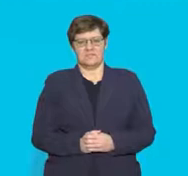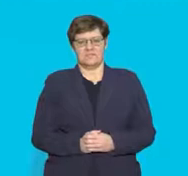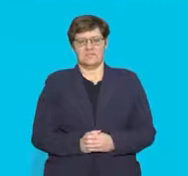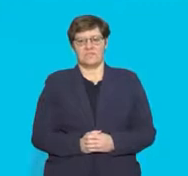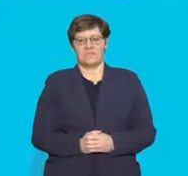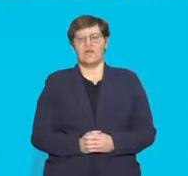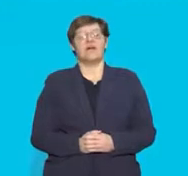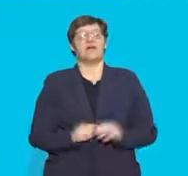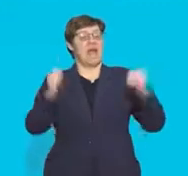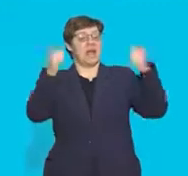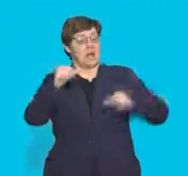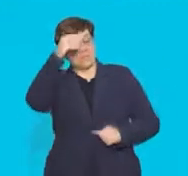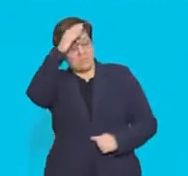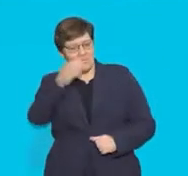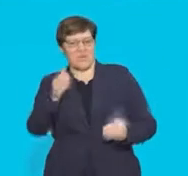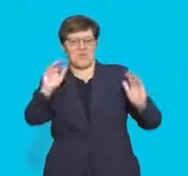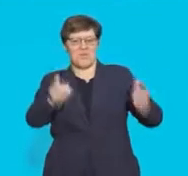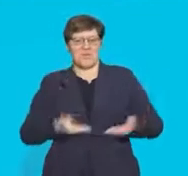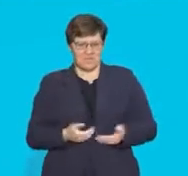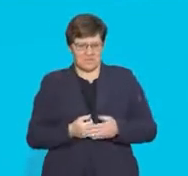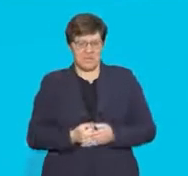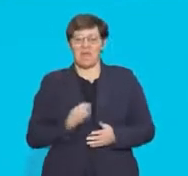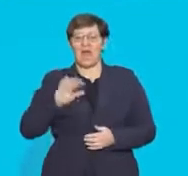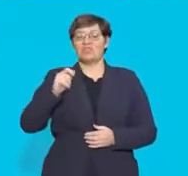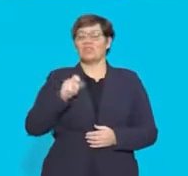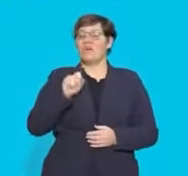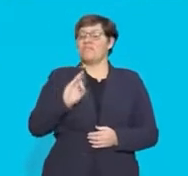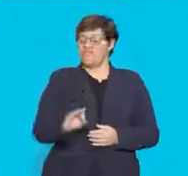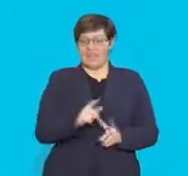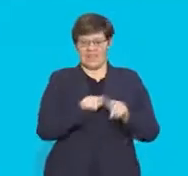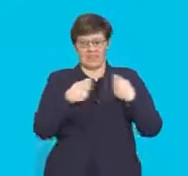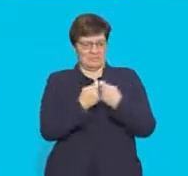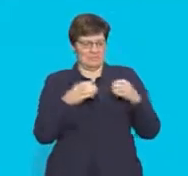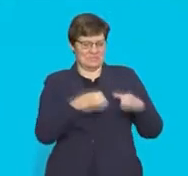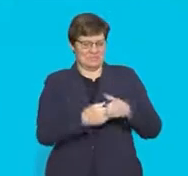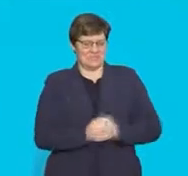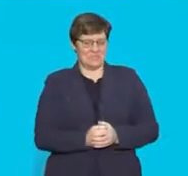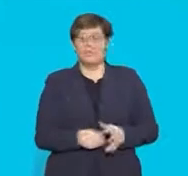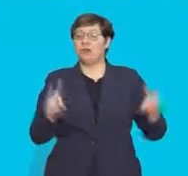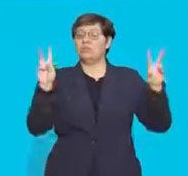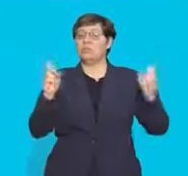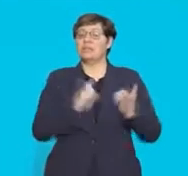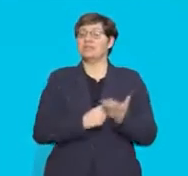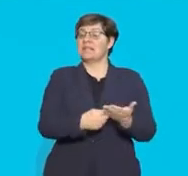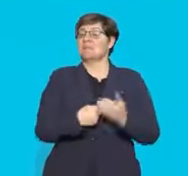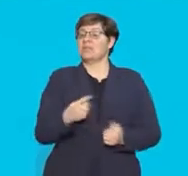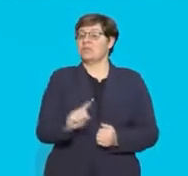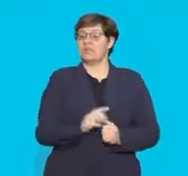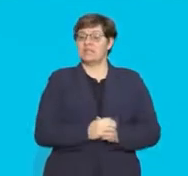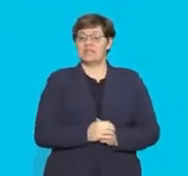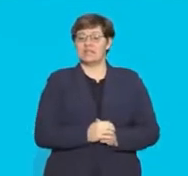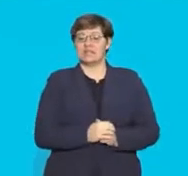Welcome, accounting boffins. You with Ashraf Patel and the crew. And our topic for discussion today